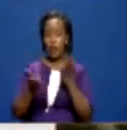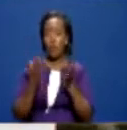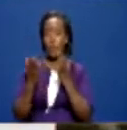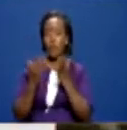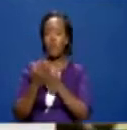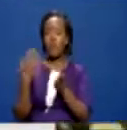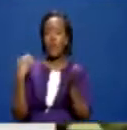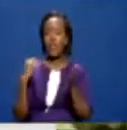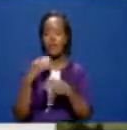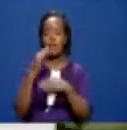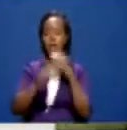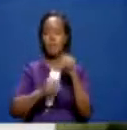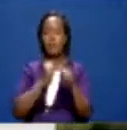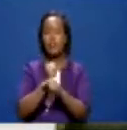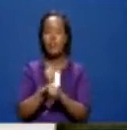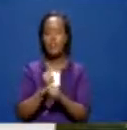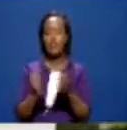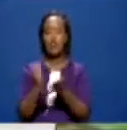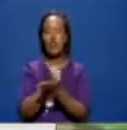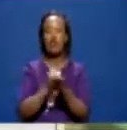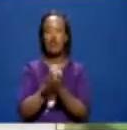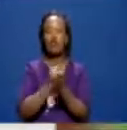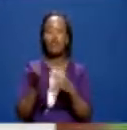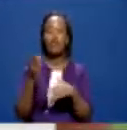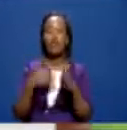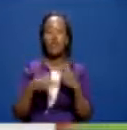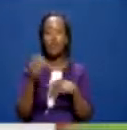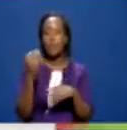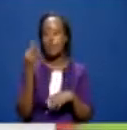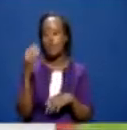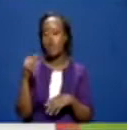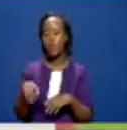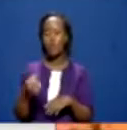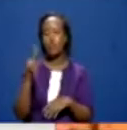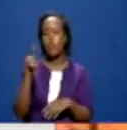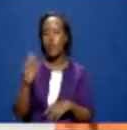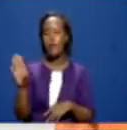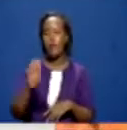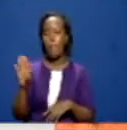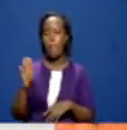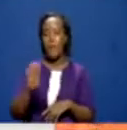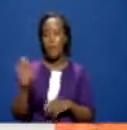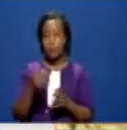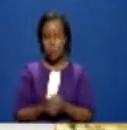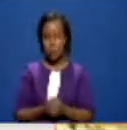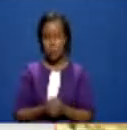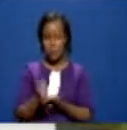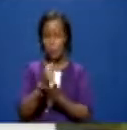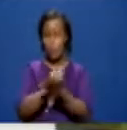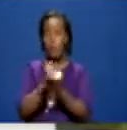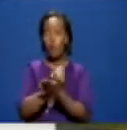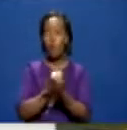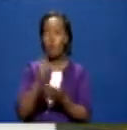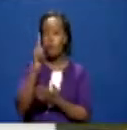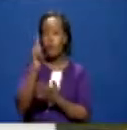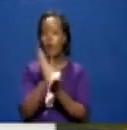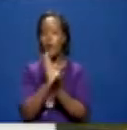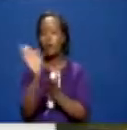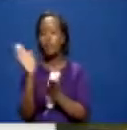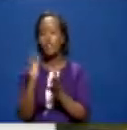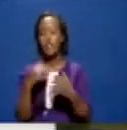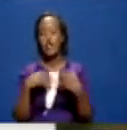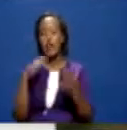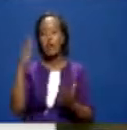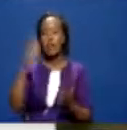bought coffee worth 3.7 billion shillings. Productivity of coffee per bush has dropped from 10 kilos in the